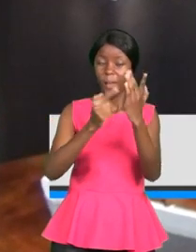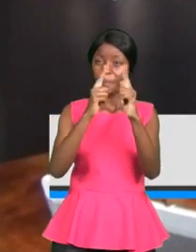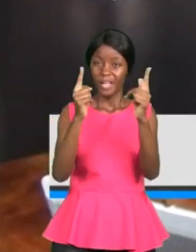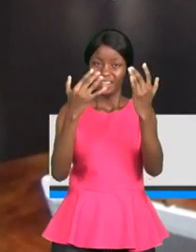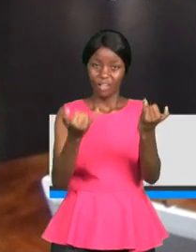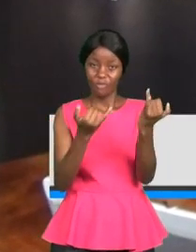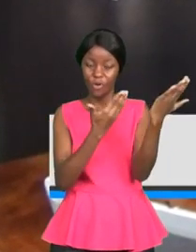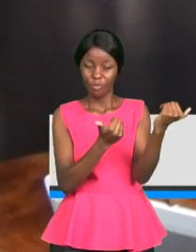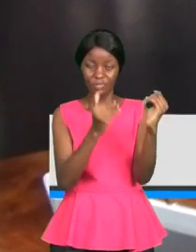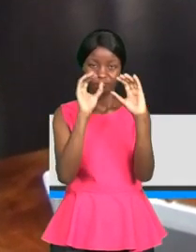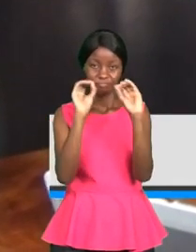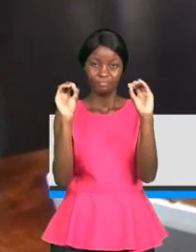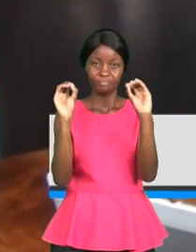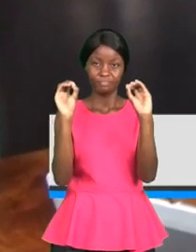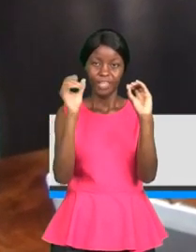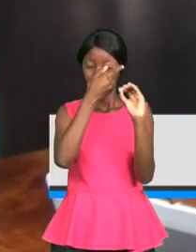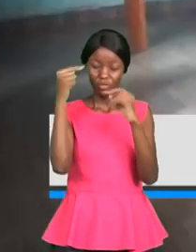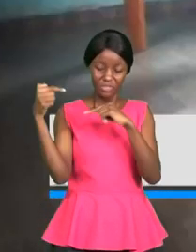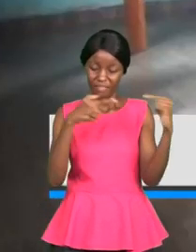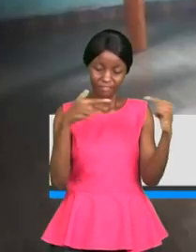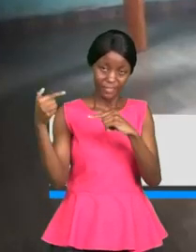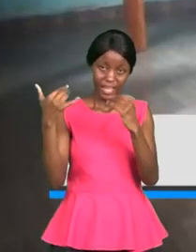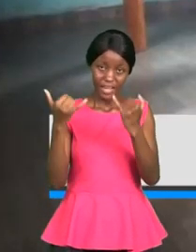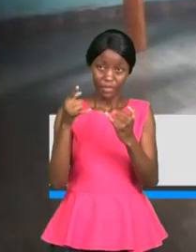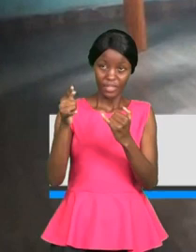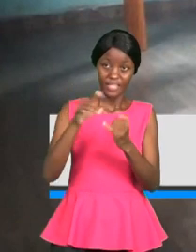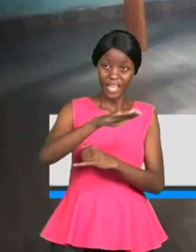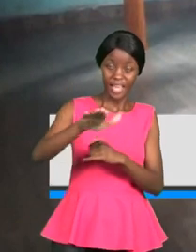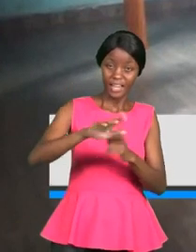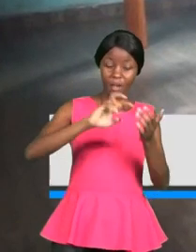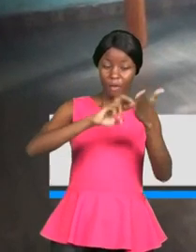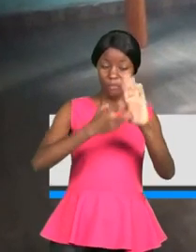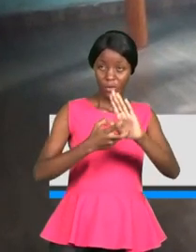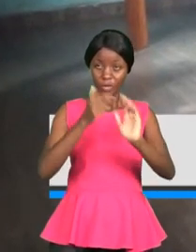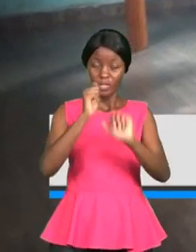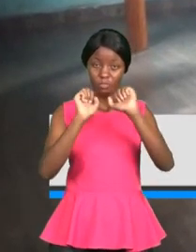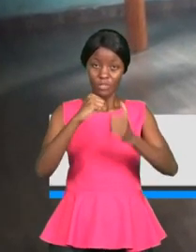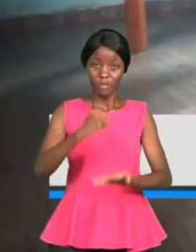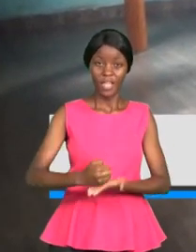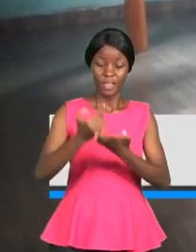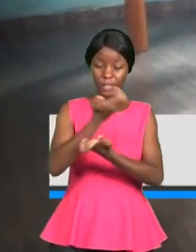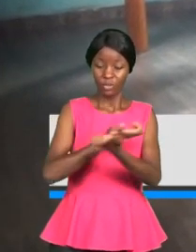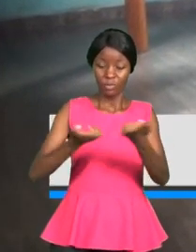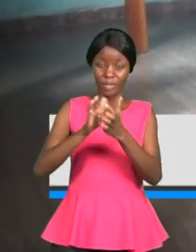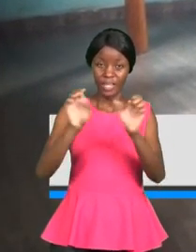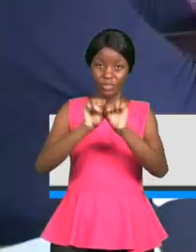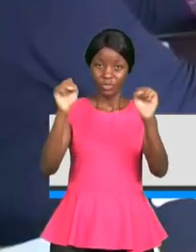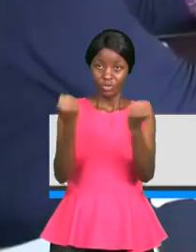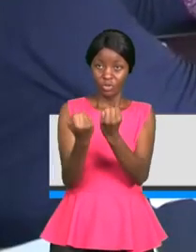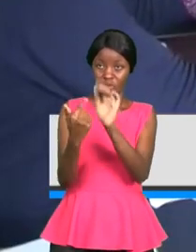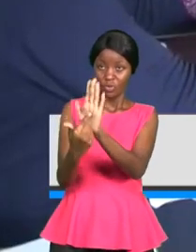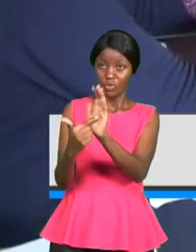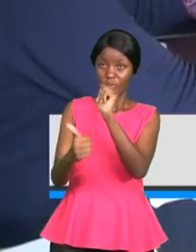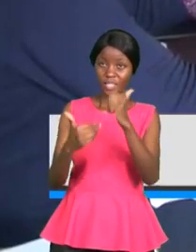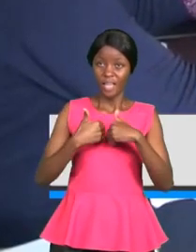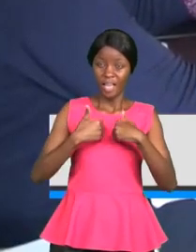been shattered by a separatist struggle. The ambitious Silicon Mountain project bears the economic and social scars of a conflict that has claimed